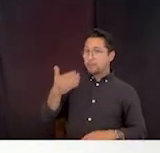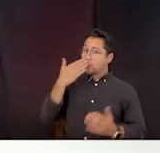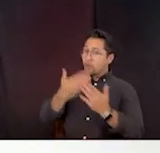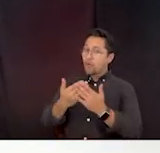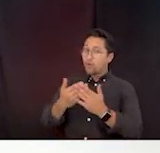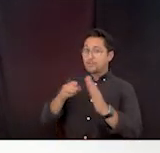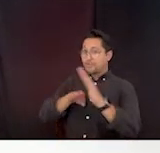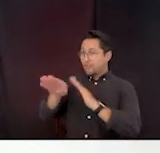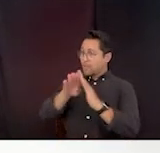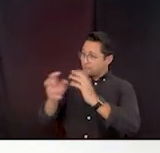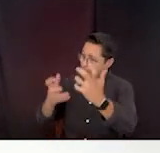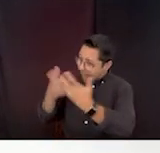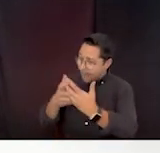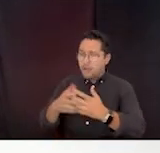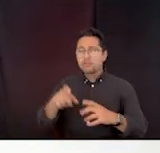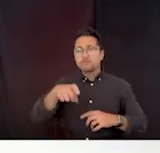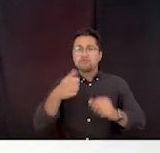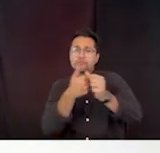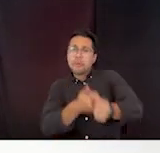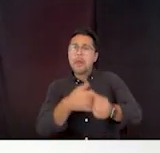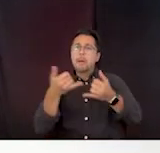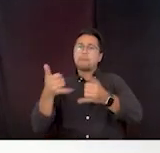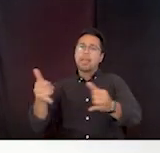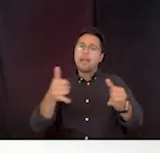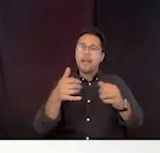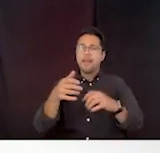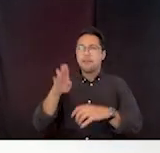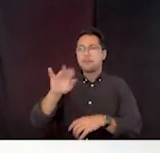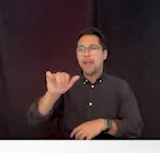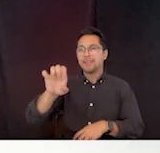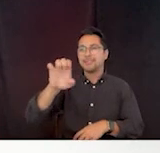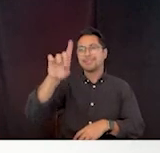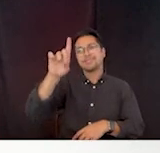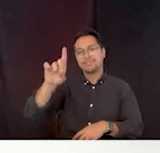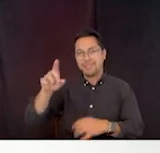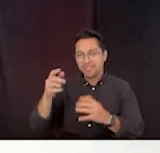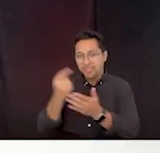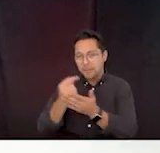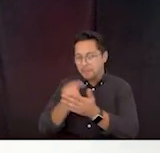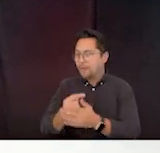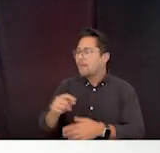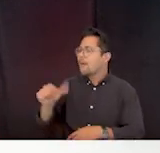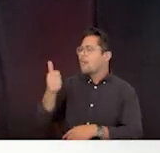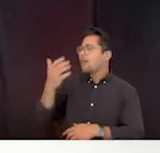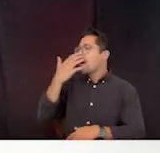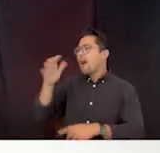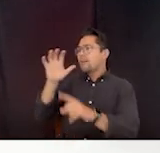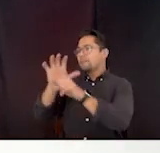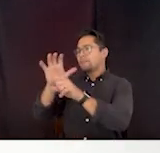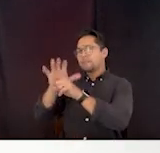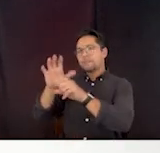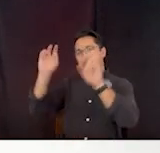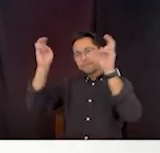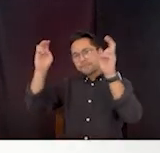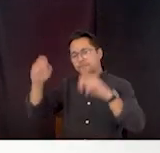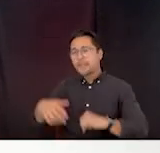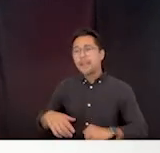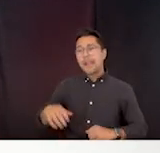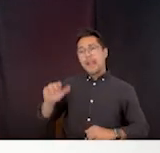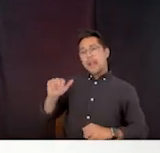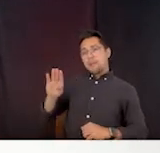should be through play-based therapy. And the other hot button topic, since you asked about it, a lot of times what ABA gets a bad rap for